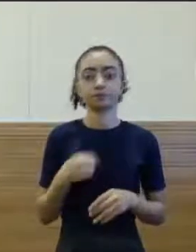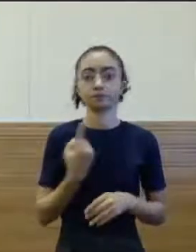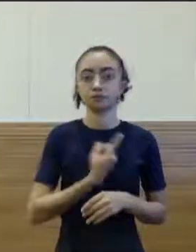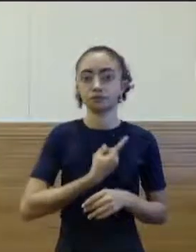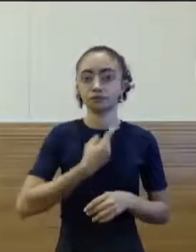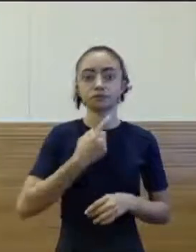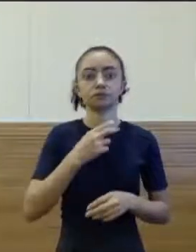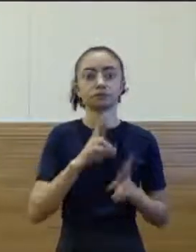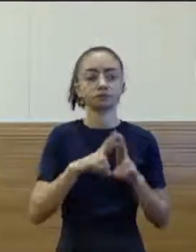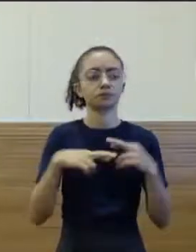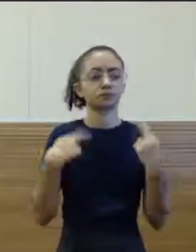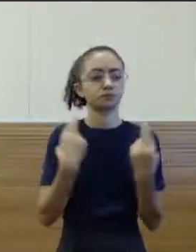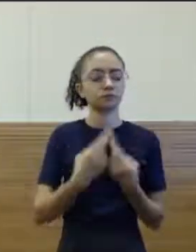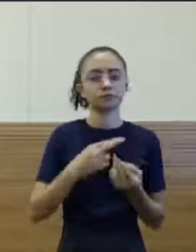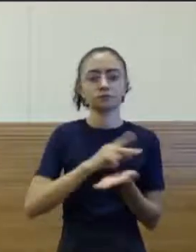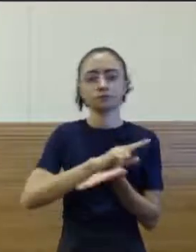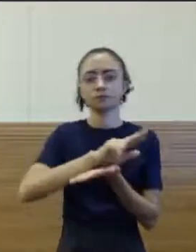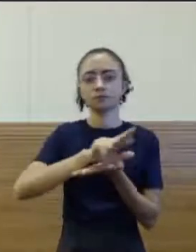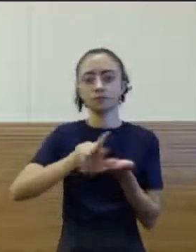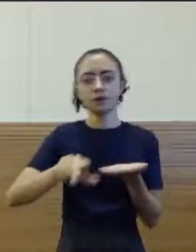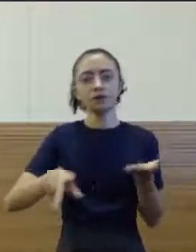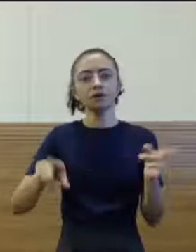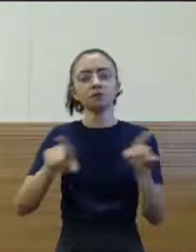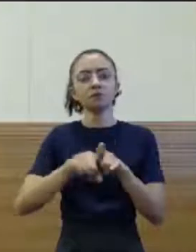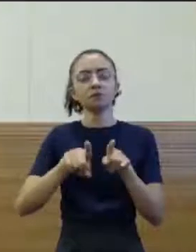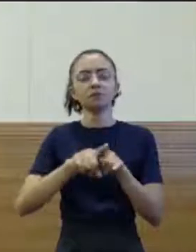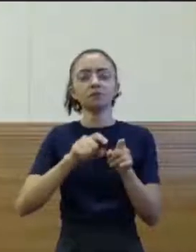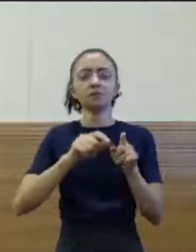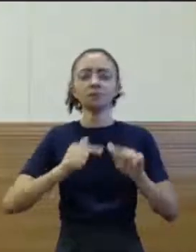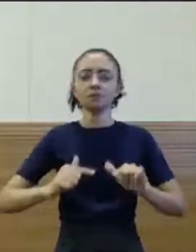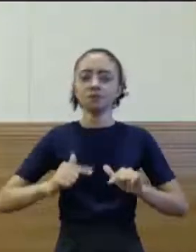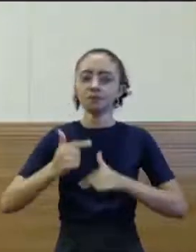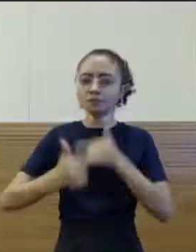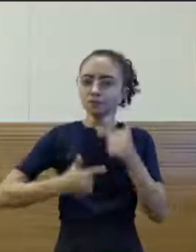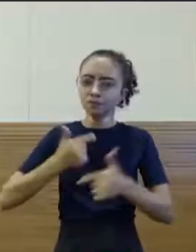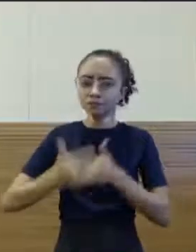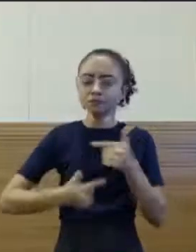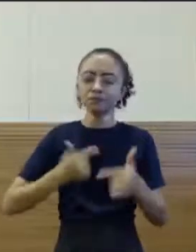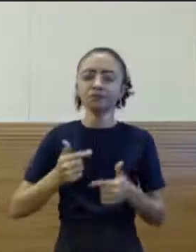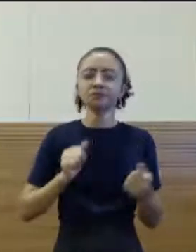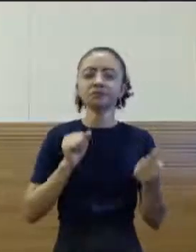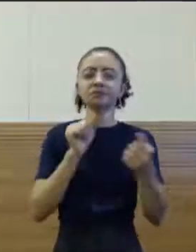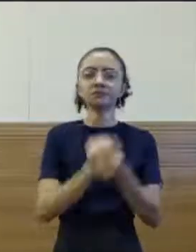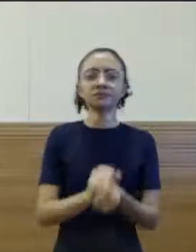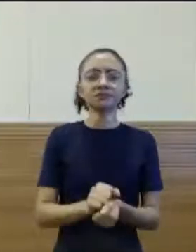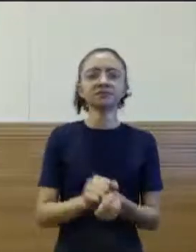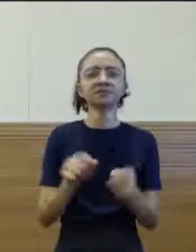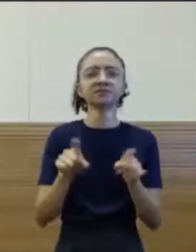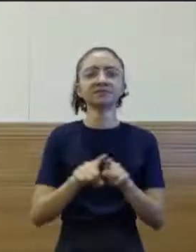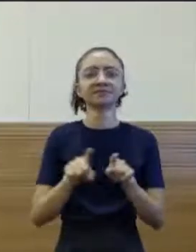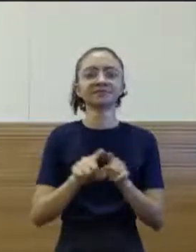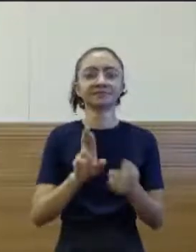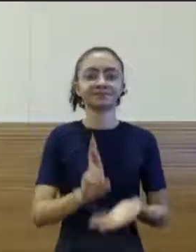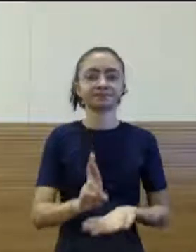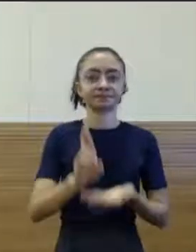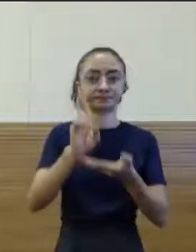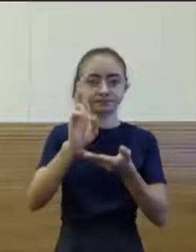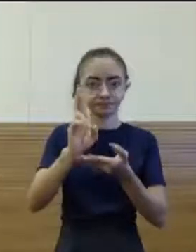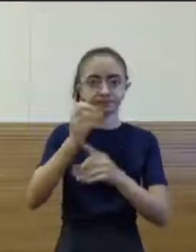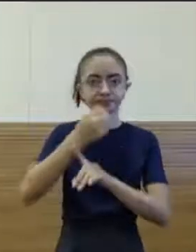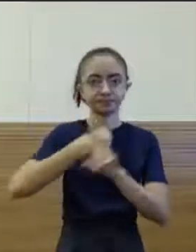had many meetings and activities, and we had the representation of the civil society, and